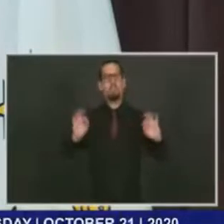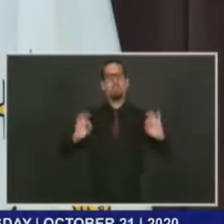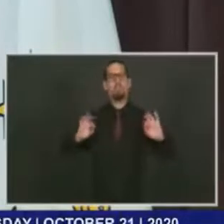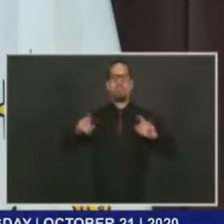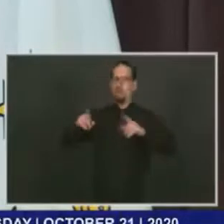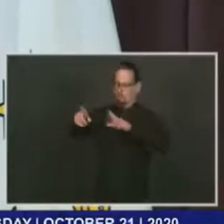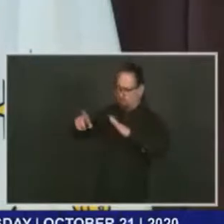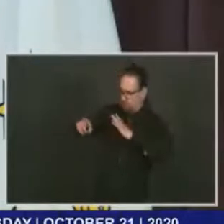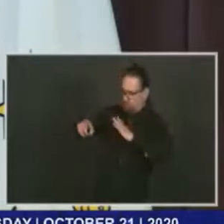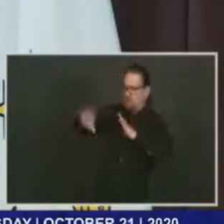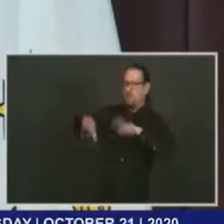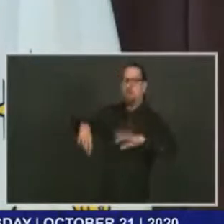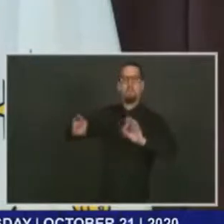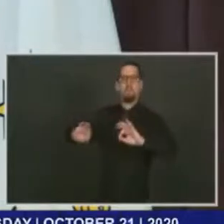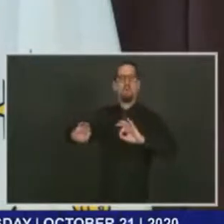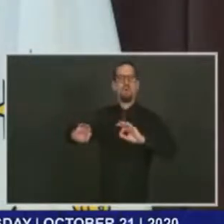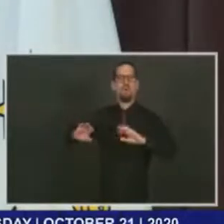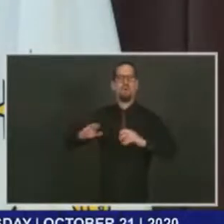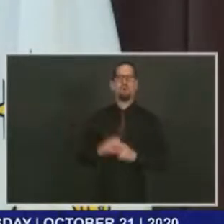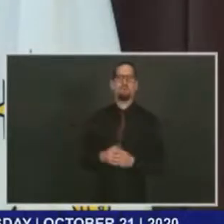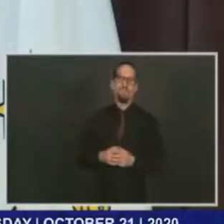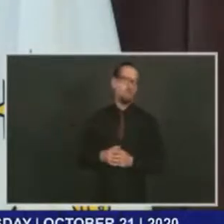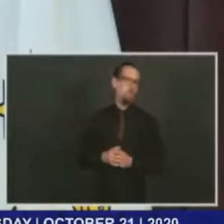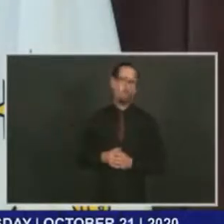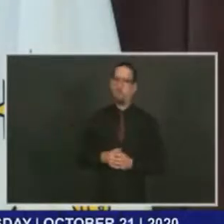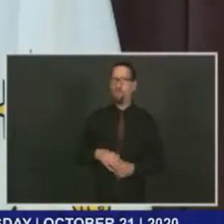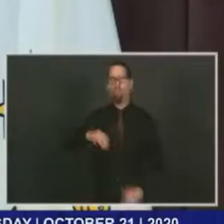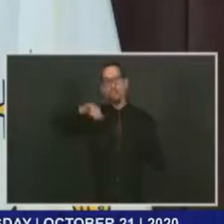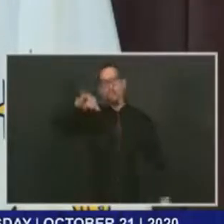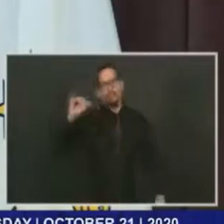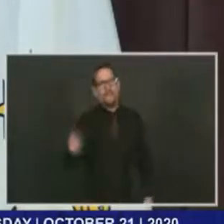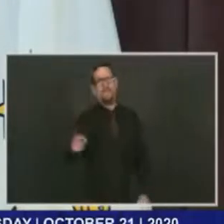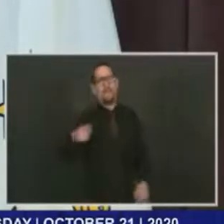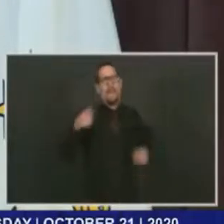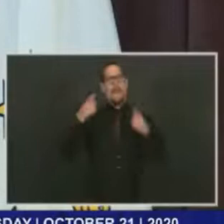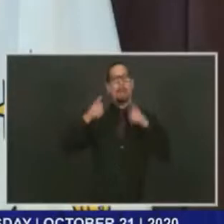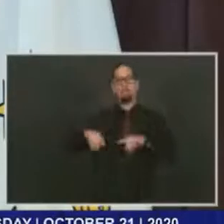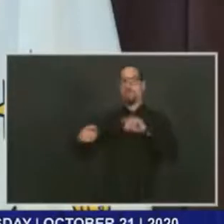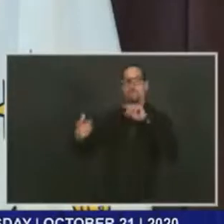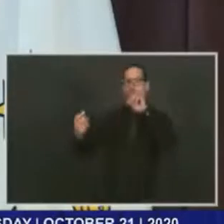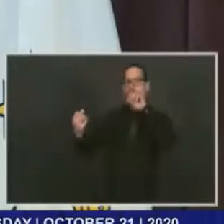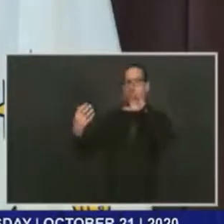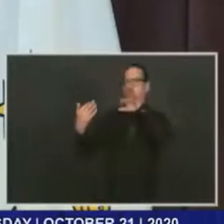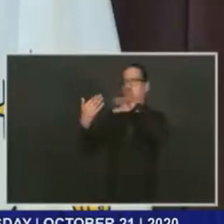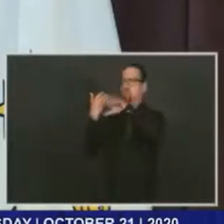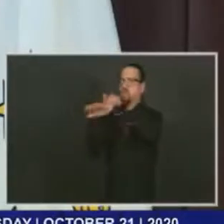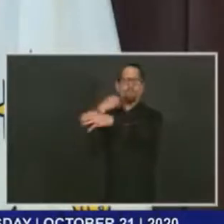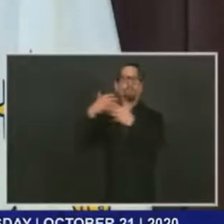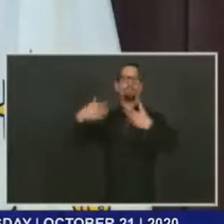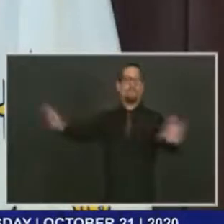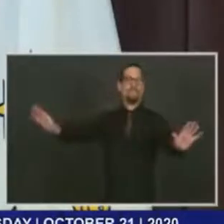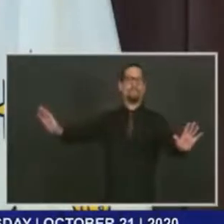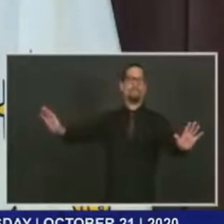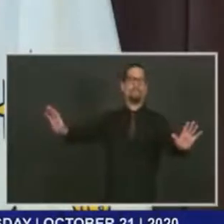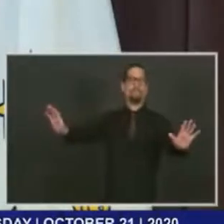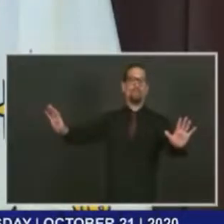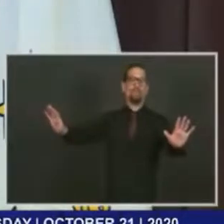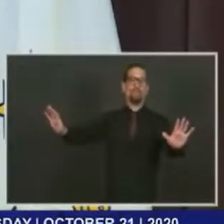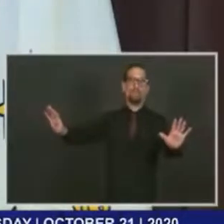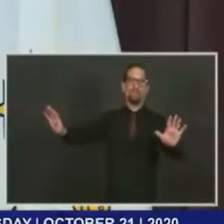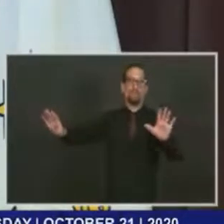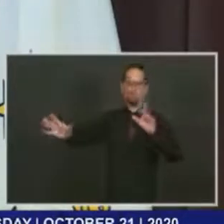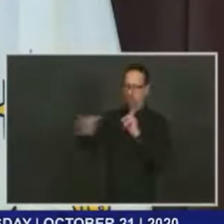masks off. That's exactly where we're seeing transmission occur. That's the primary place where we're seeing